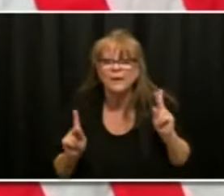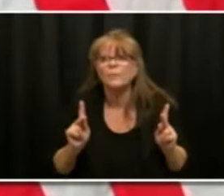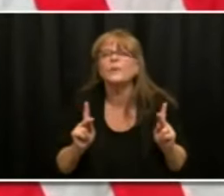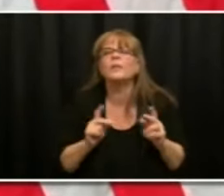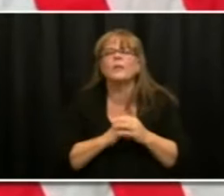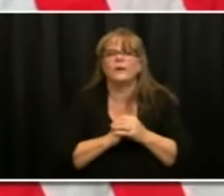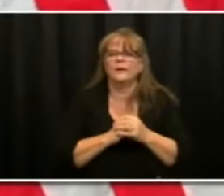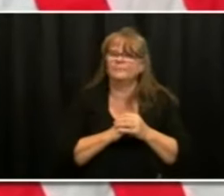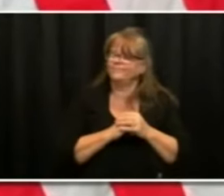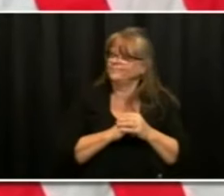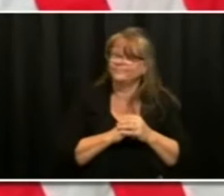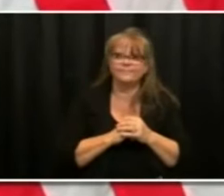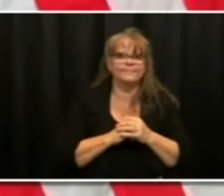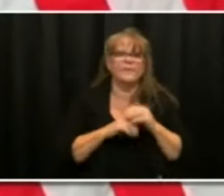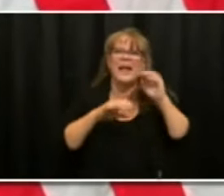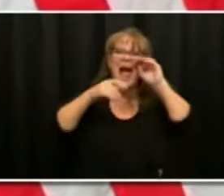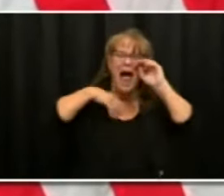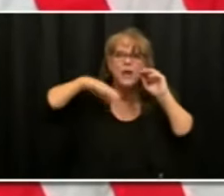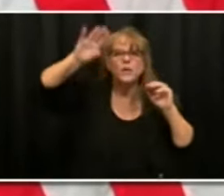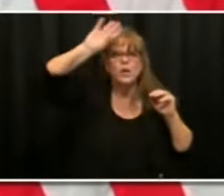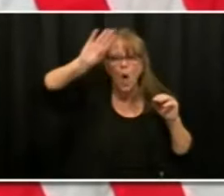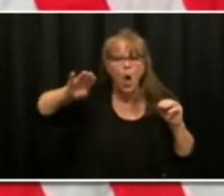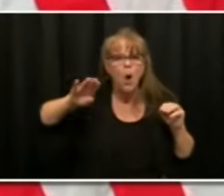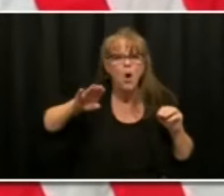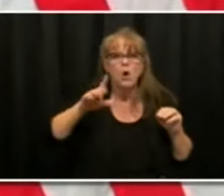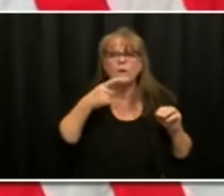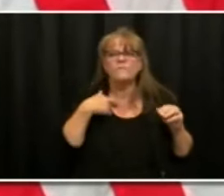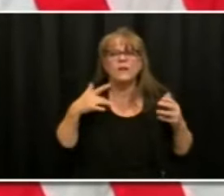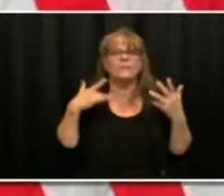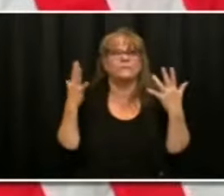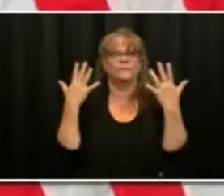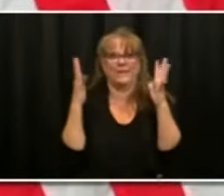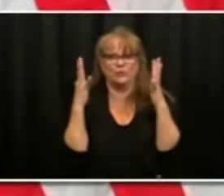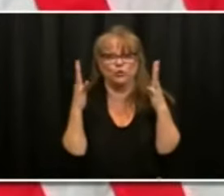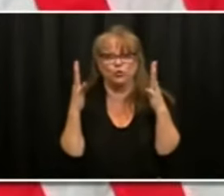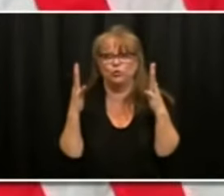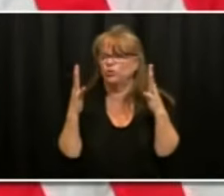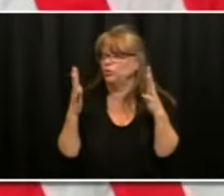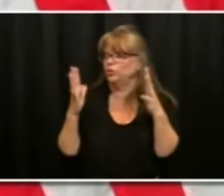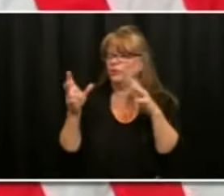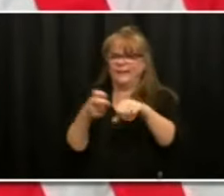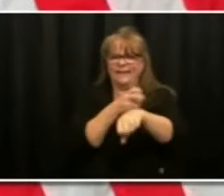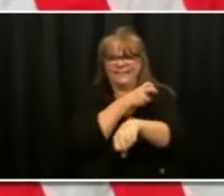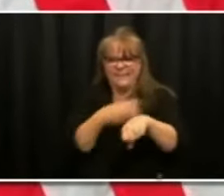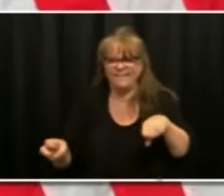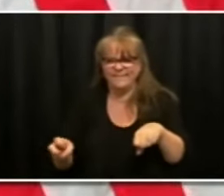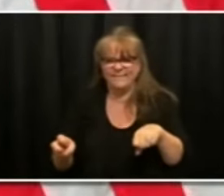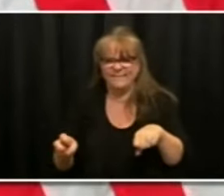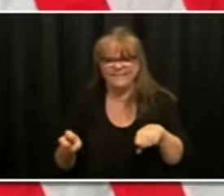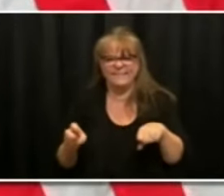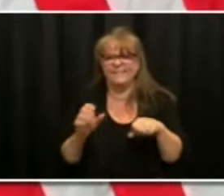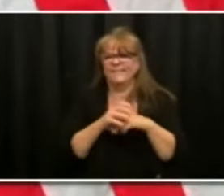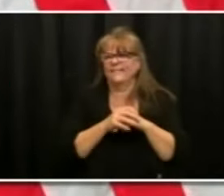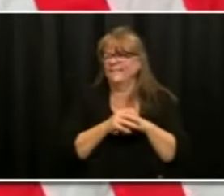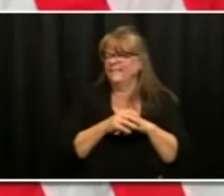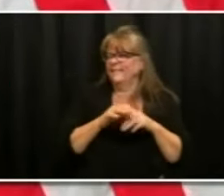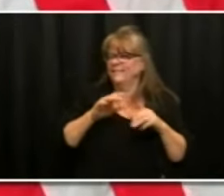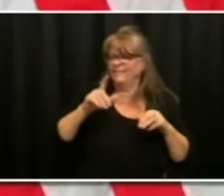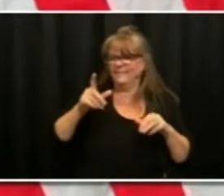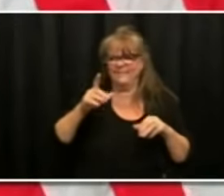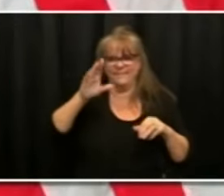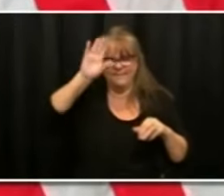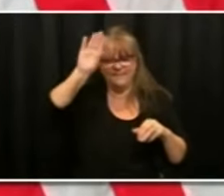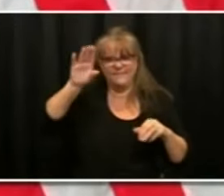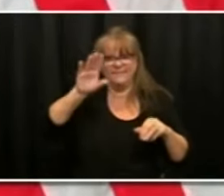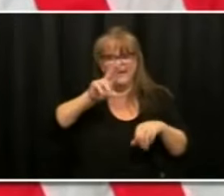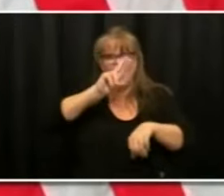know that it's harder. I mean, we are bracing ourselves for what could very well be the largest national wave of coronavirus. National experts tell us that